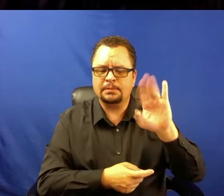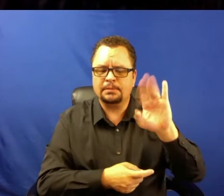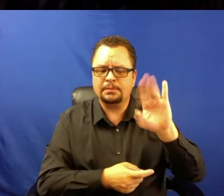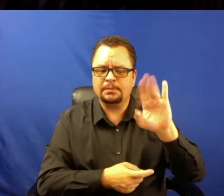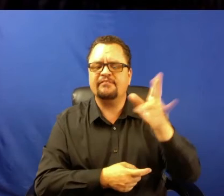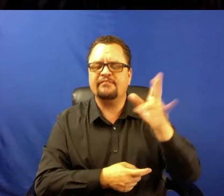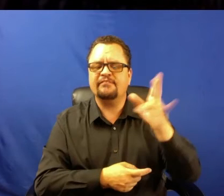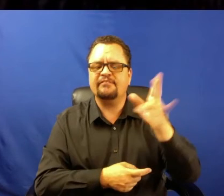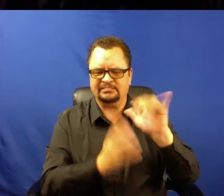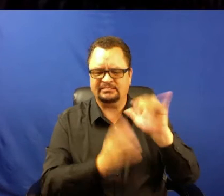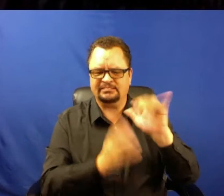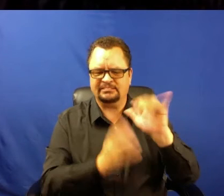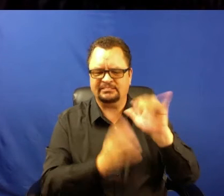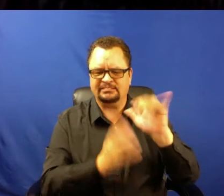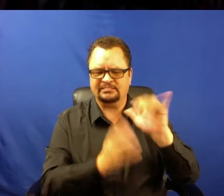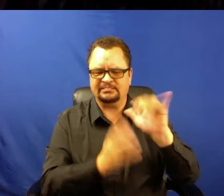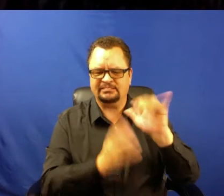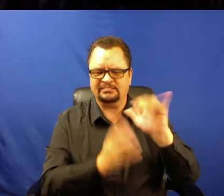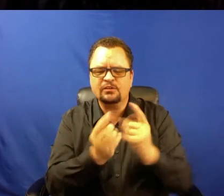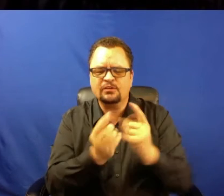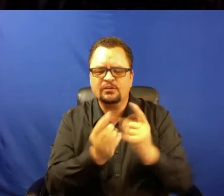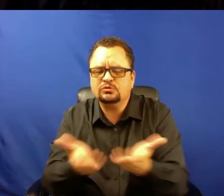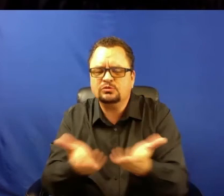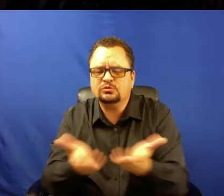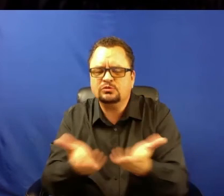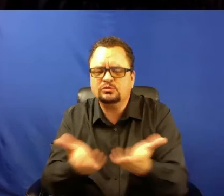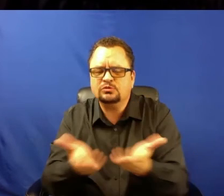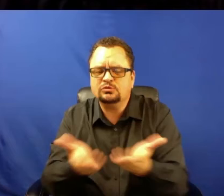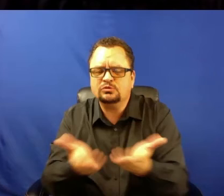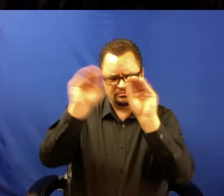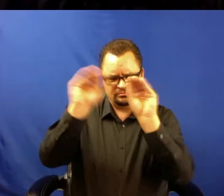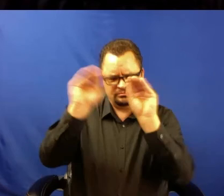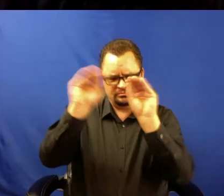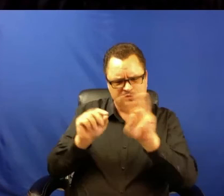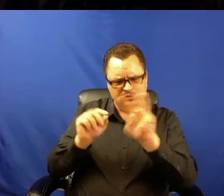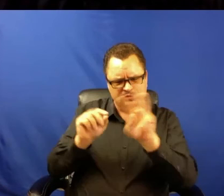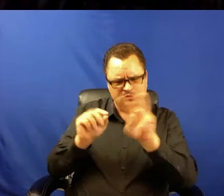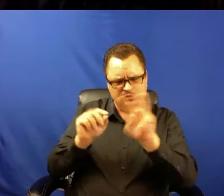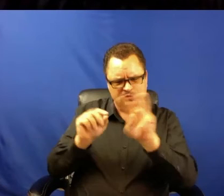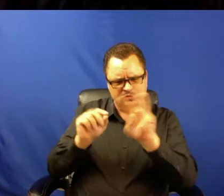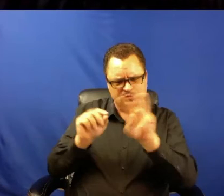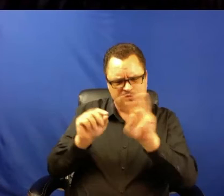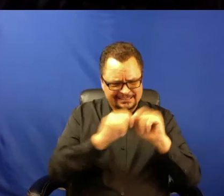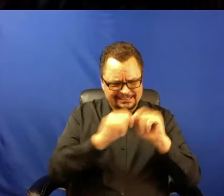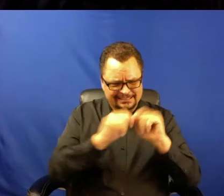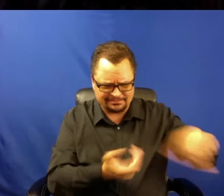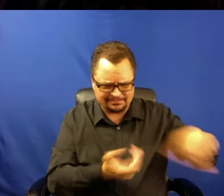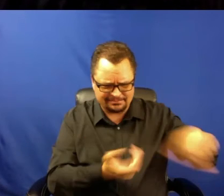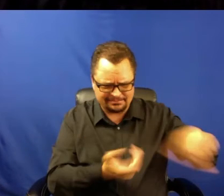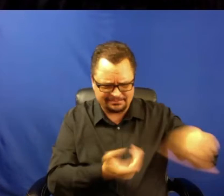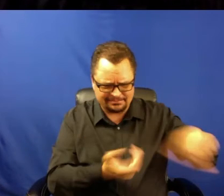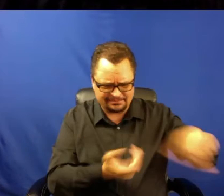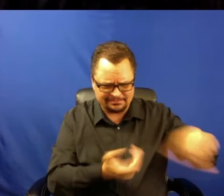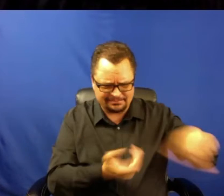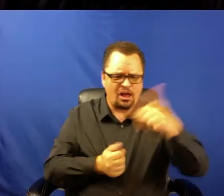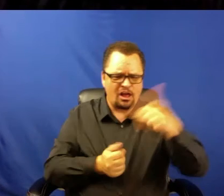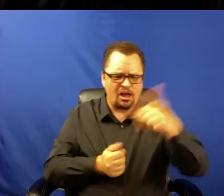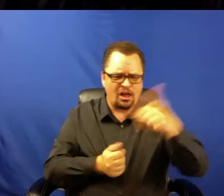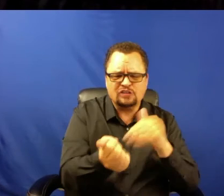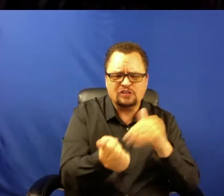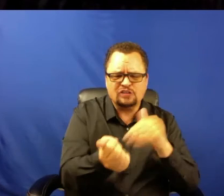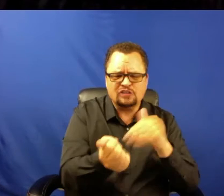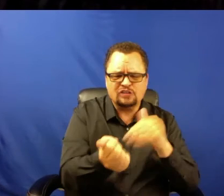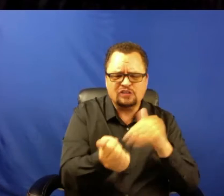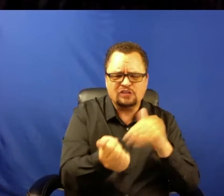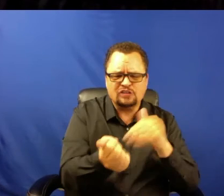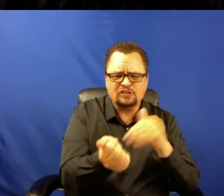so with Fadi and others and Dr. Johnson and Deanne and Michelle, our PIO, I mean, it's a team effort